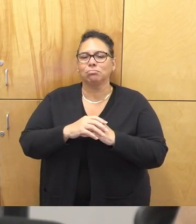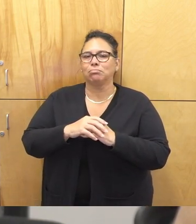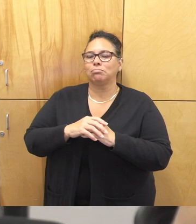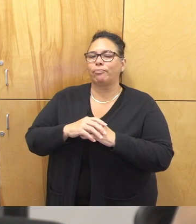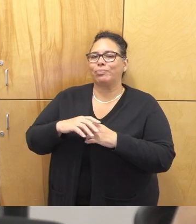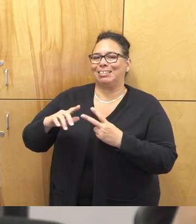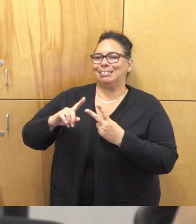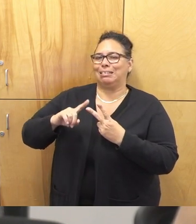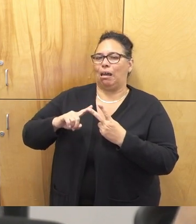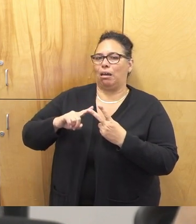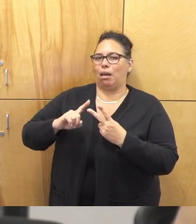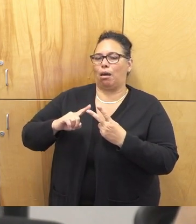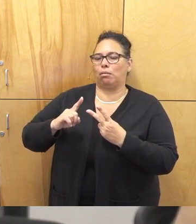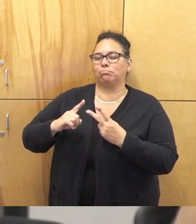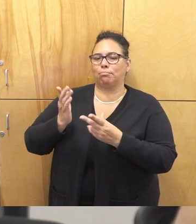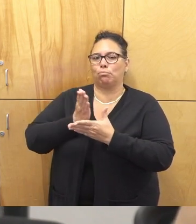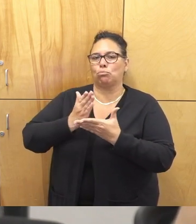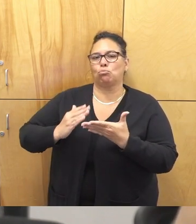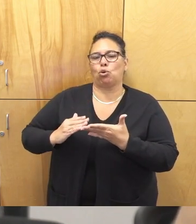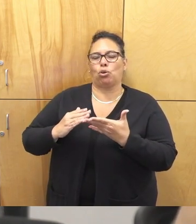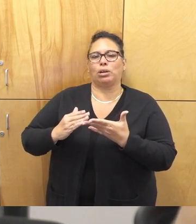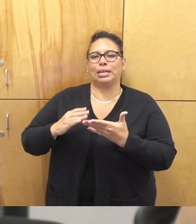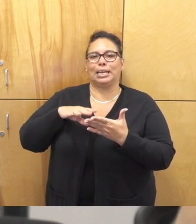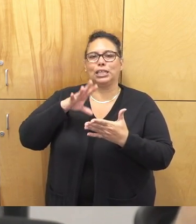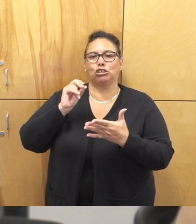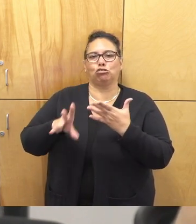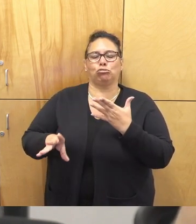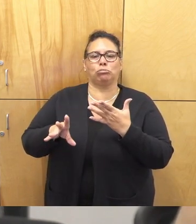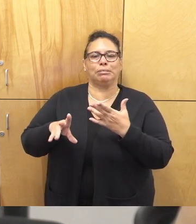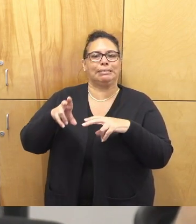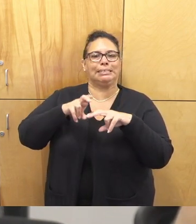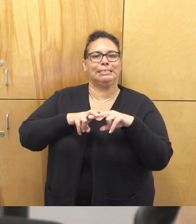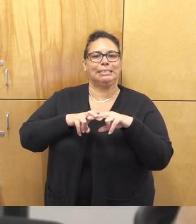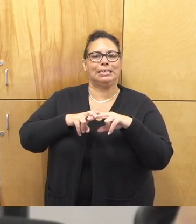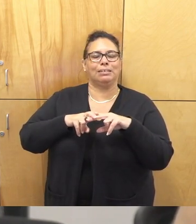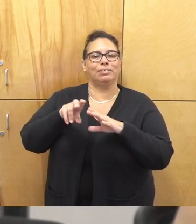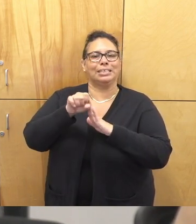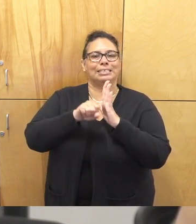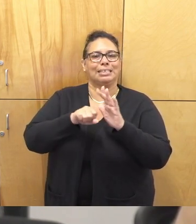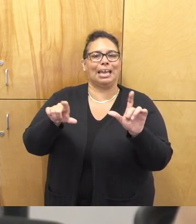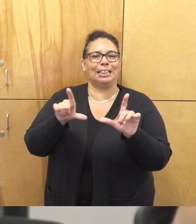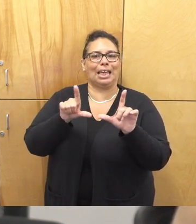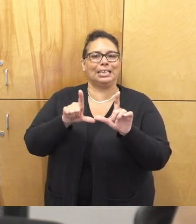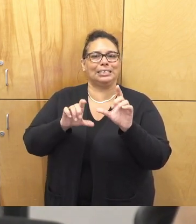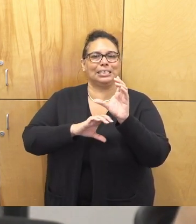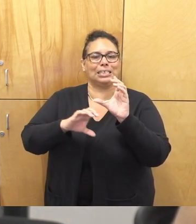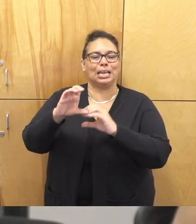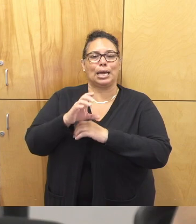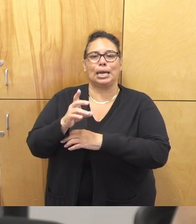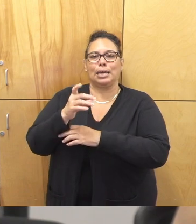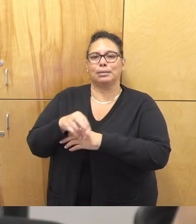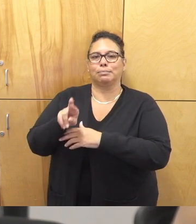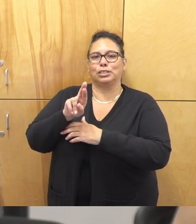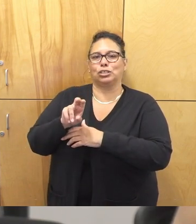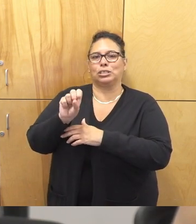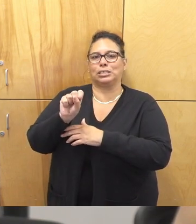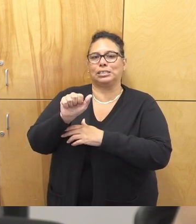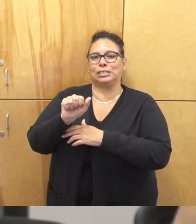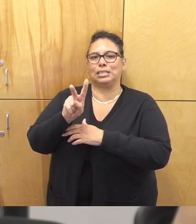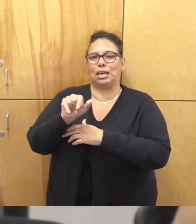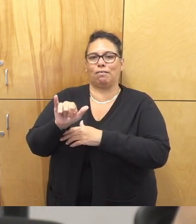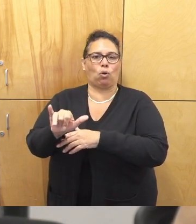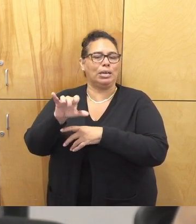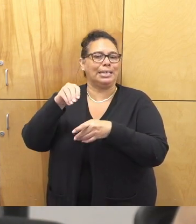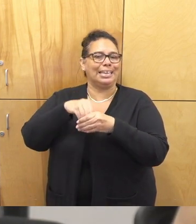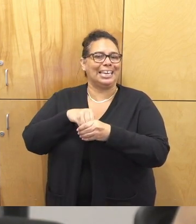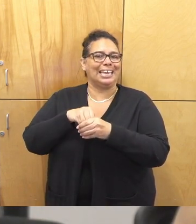get prepared to sit for the state license in construction. And Mr. Savoy has been in the industry for a